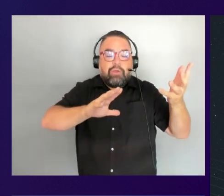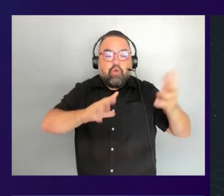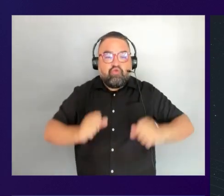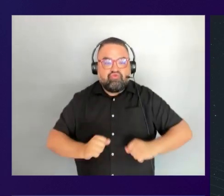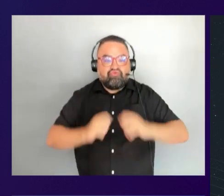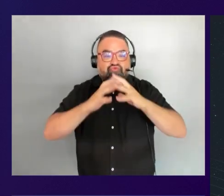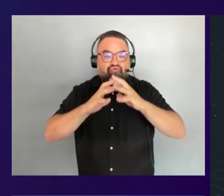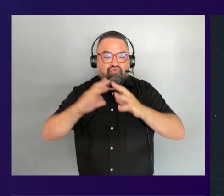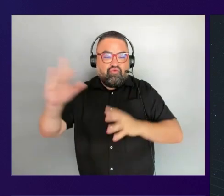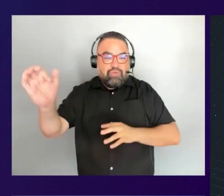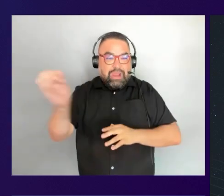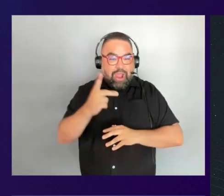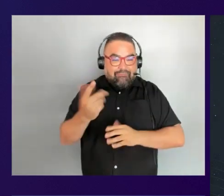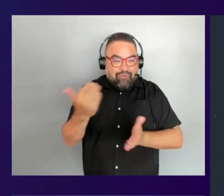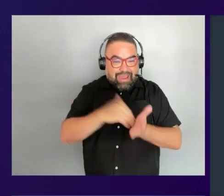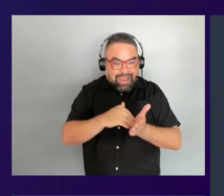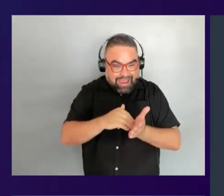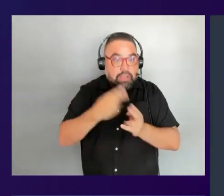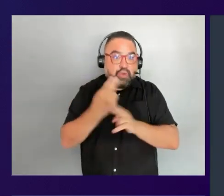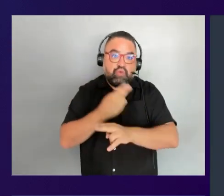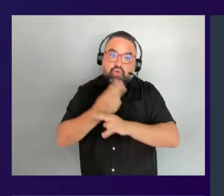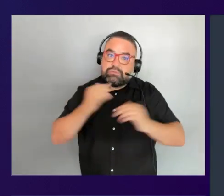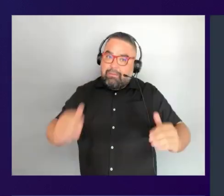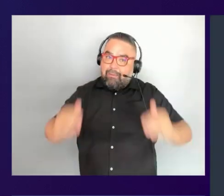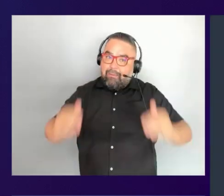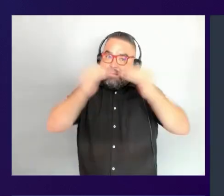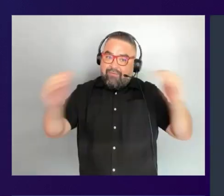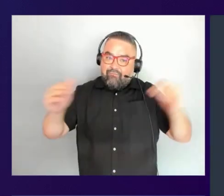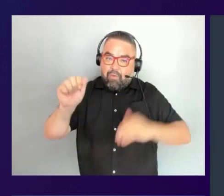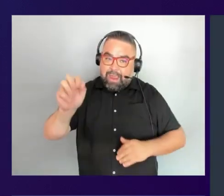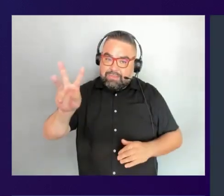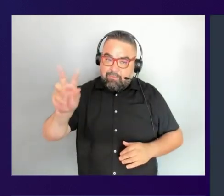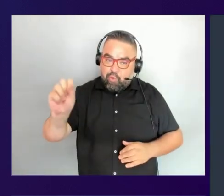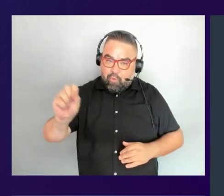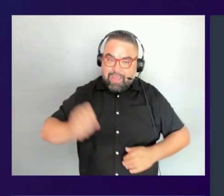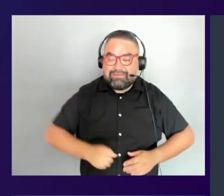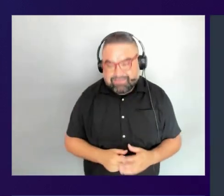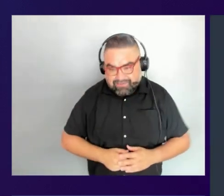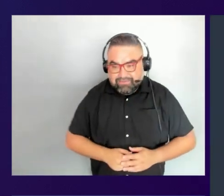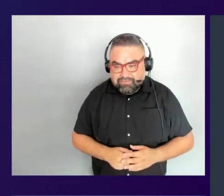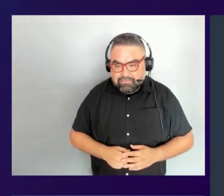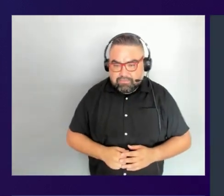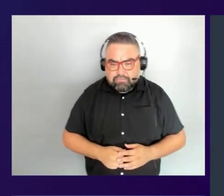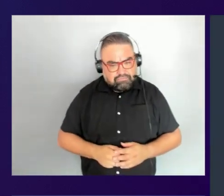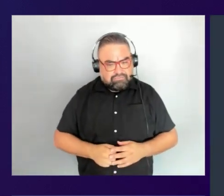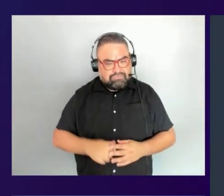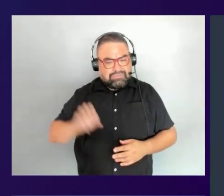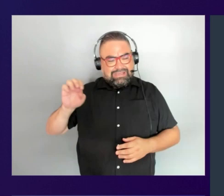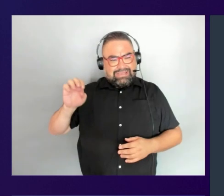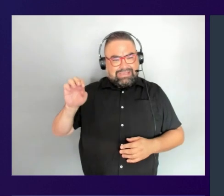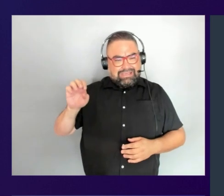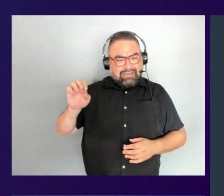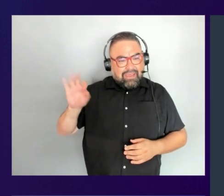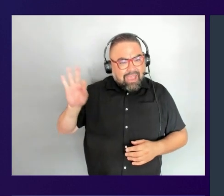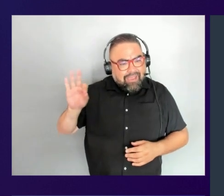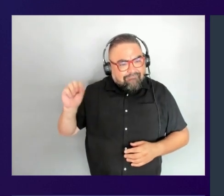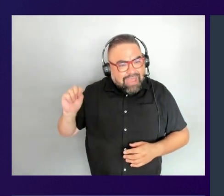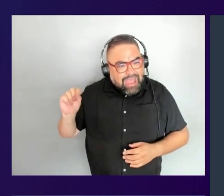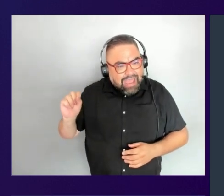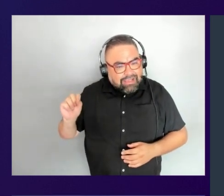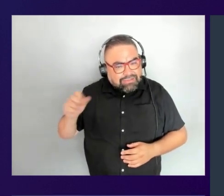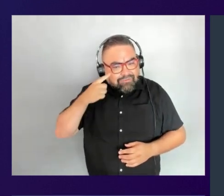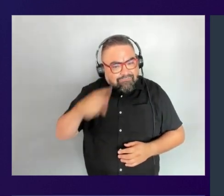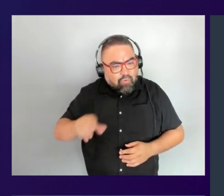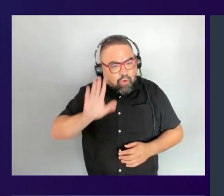of AWS. So what does this mean? What does Amazon EFS mean for your SaaS and